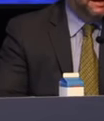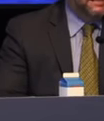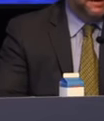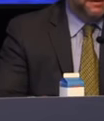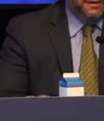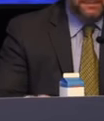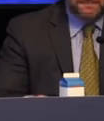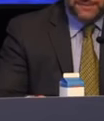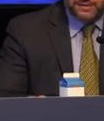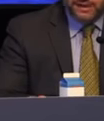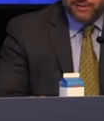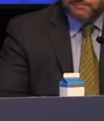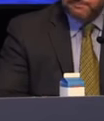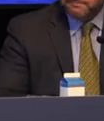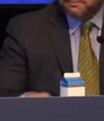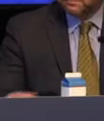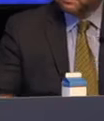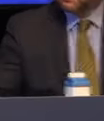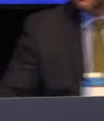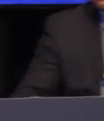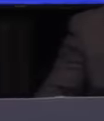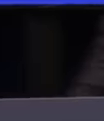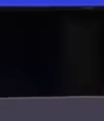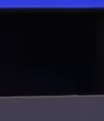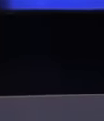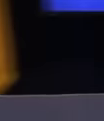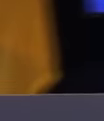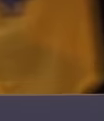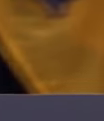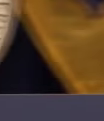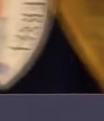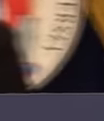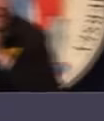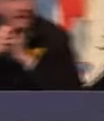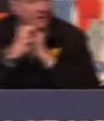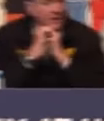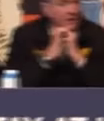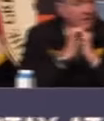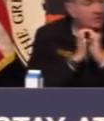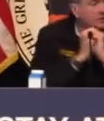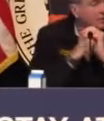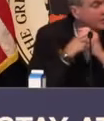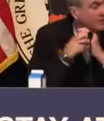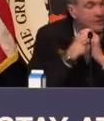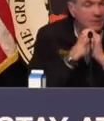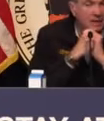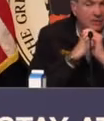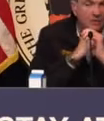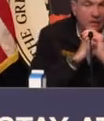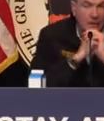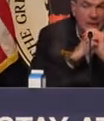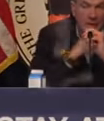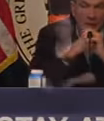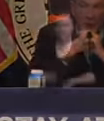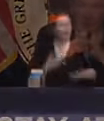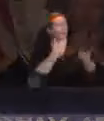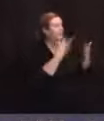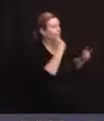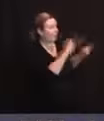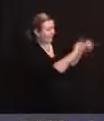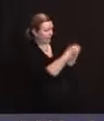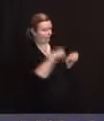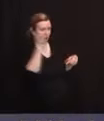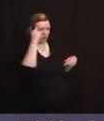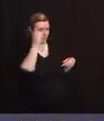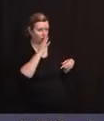every penny they are owed. Thank you, Governor. Rob, thank you for that. Thank you for coming back, and thank you to you and your teammates for